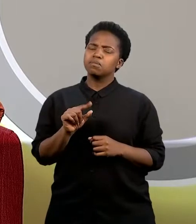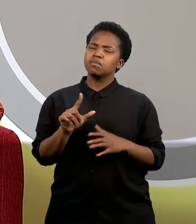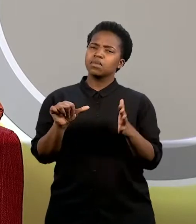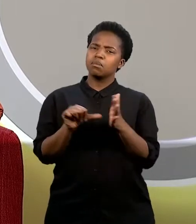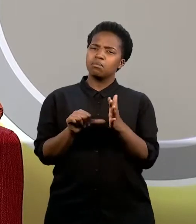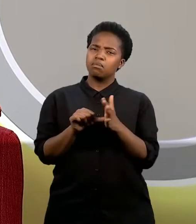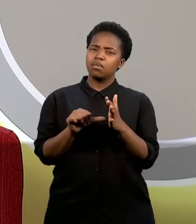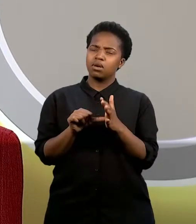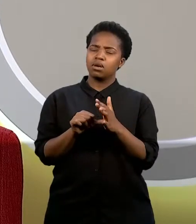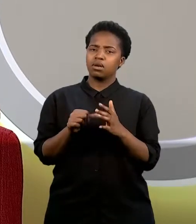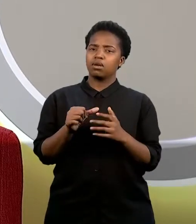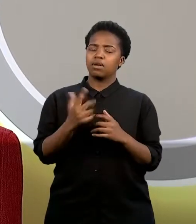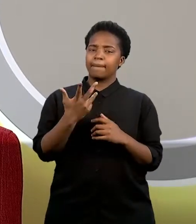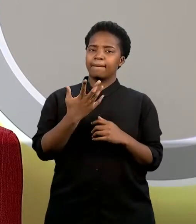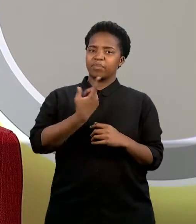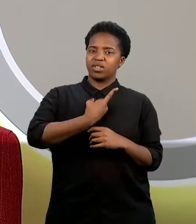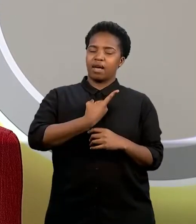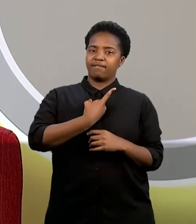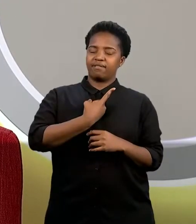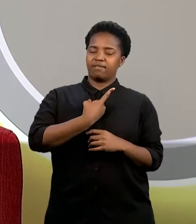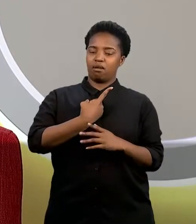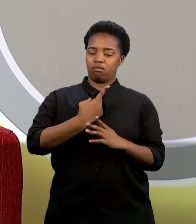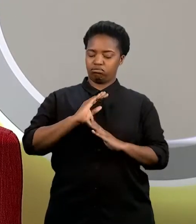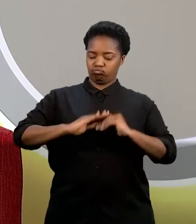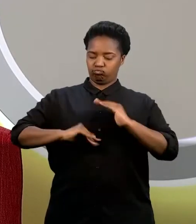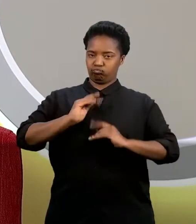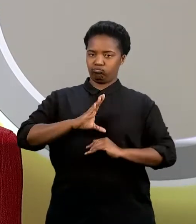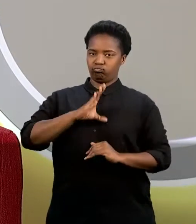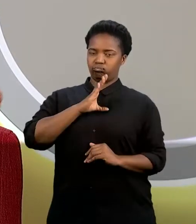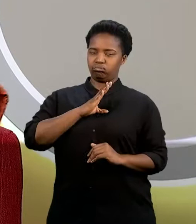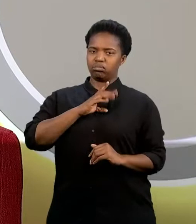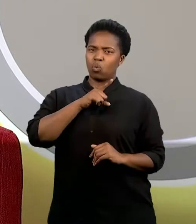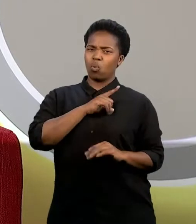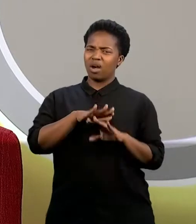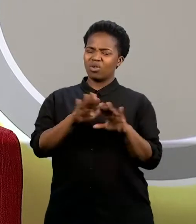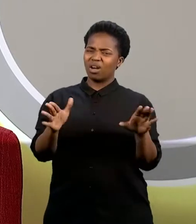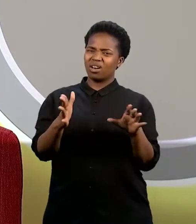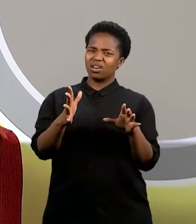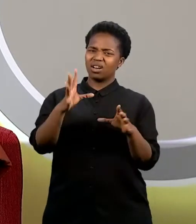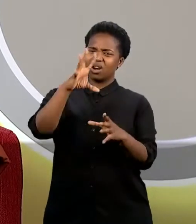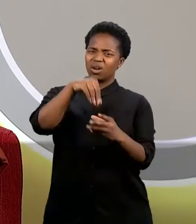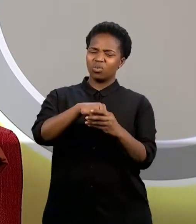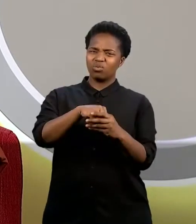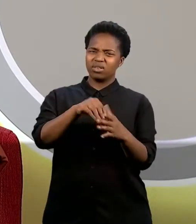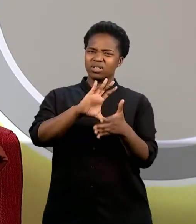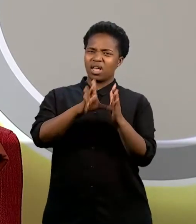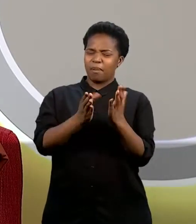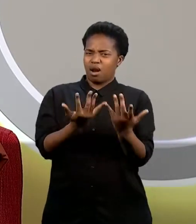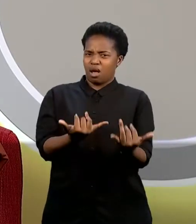important role when it comes to self-esteem. Why isn't it inclusive yet, especially at this time of our